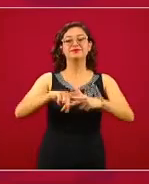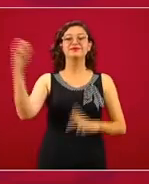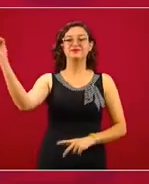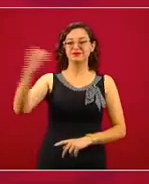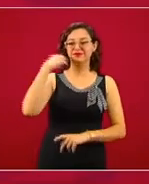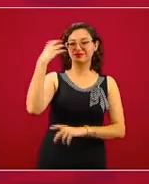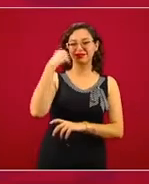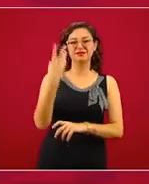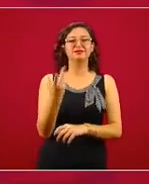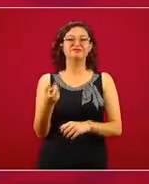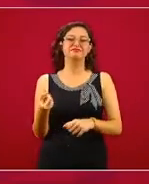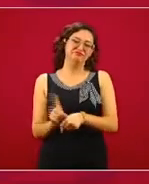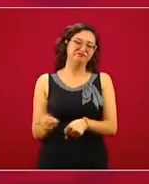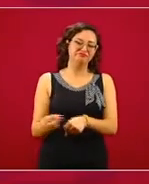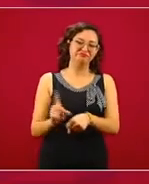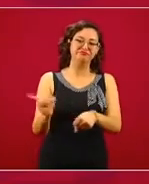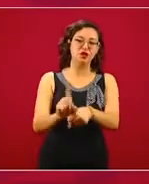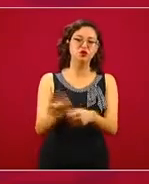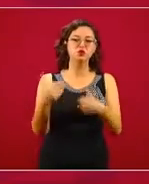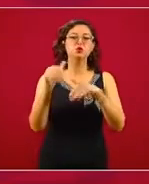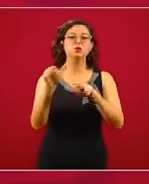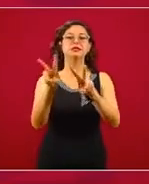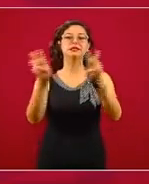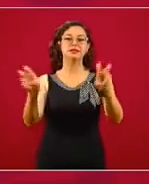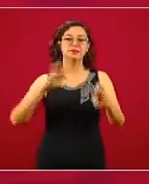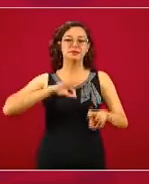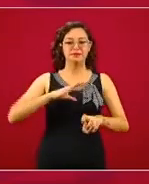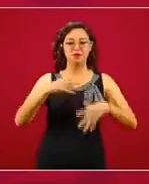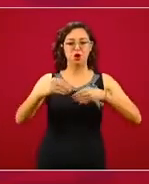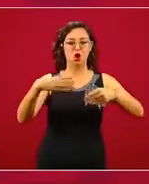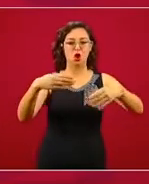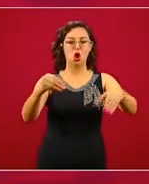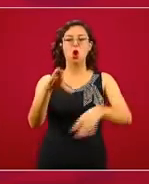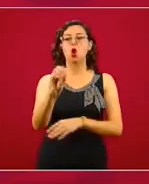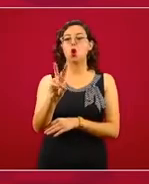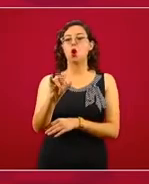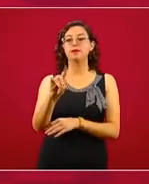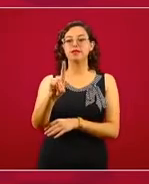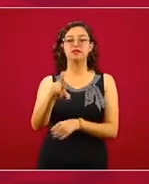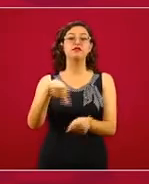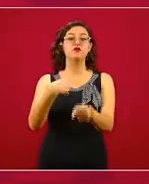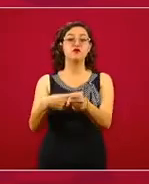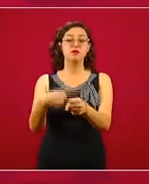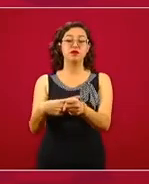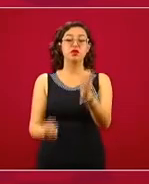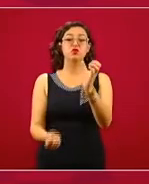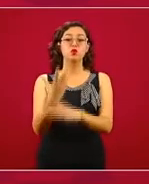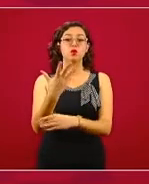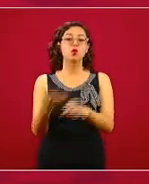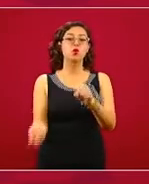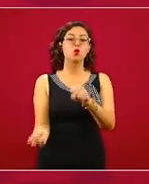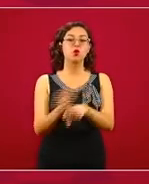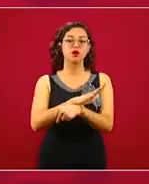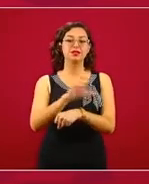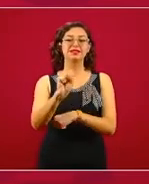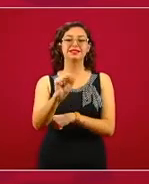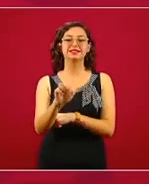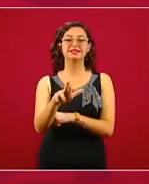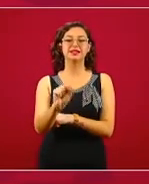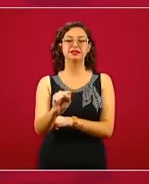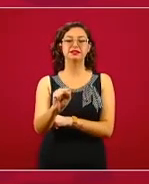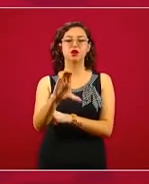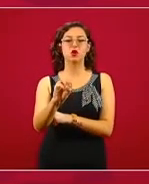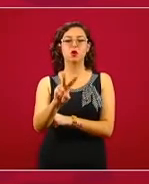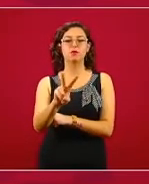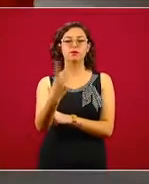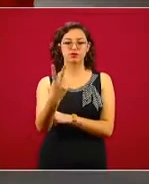11th, prensa and that diaria is what sobre la matters. situación de Let's la begin with pandemia de the COVID, daily enfermedad conference causada por el regarding nuevo the coronavirus COVID pandemic, which is a SARS-CoV-2. disease caused